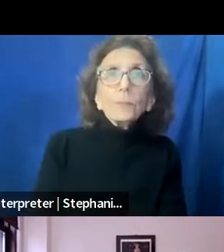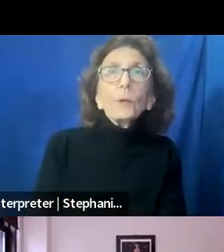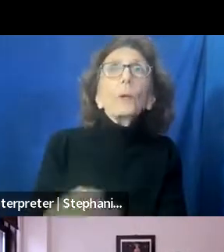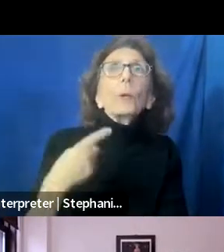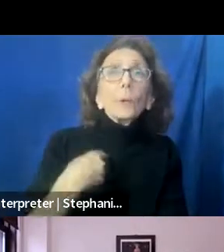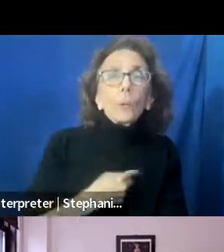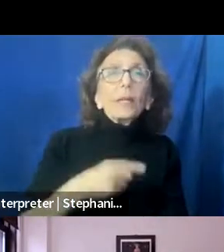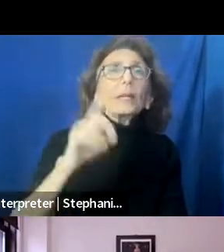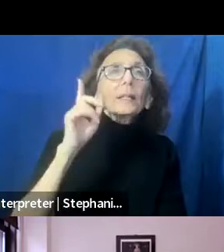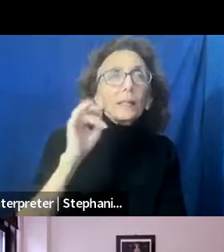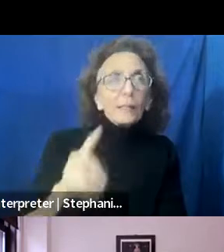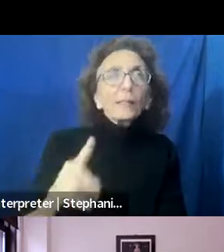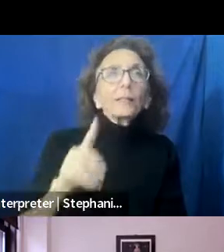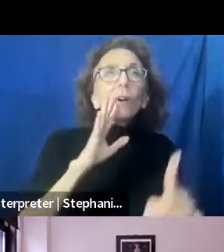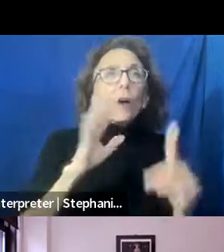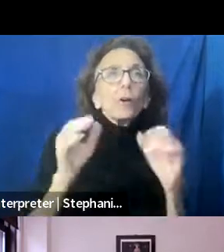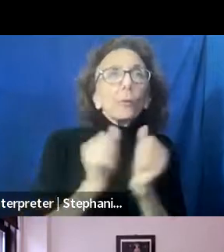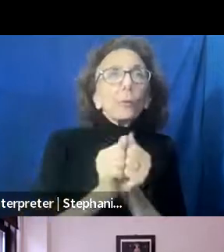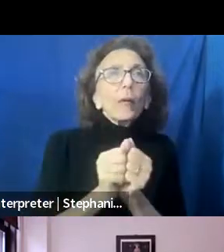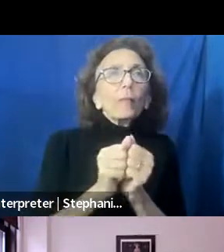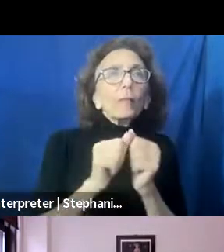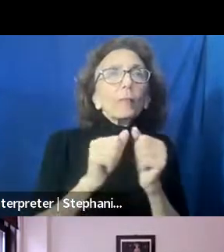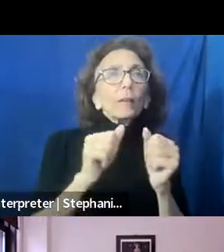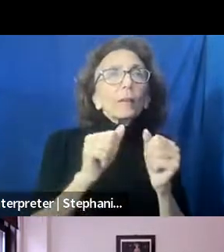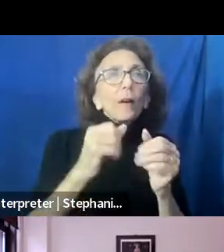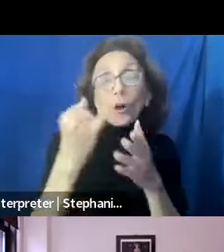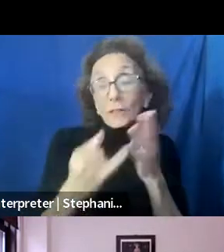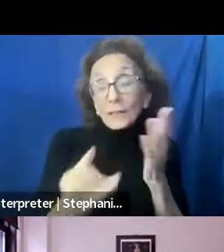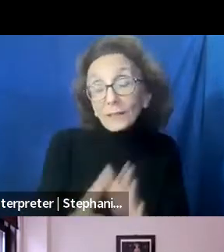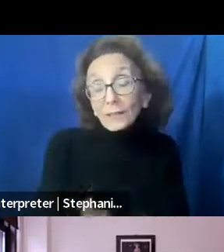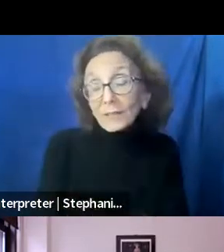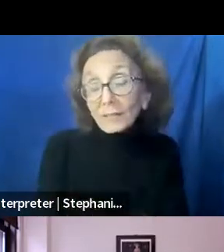artists as we've been trying to figure out a model.